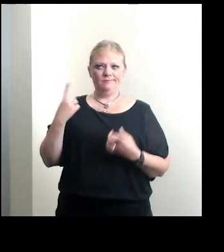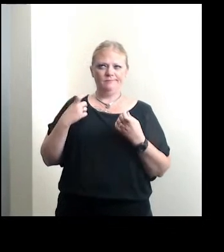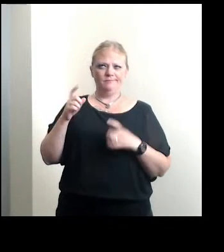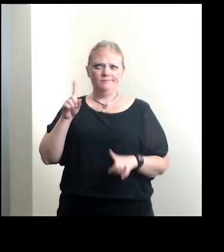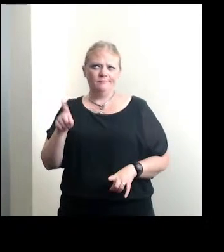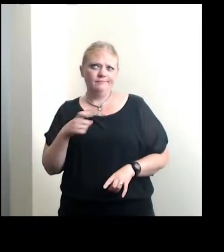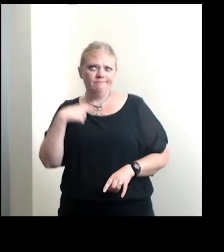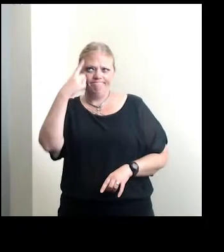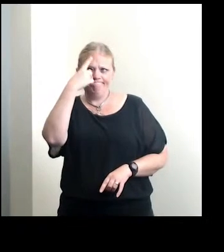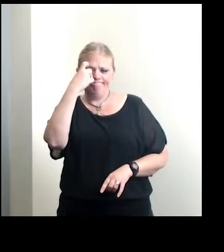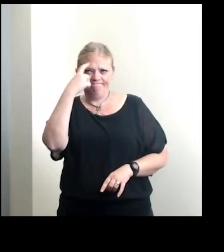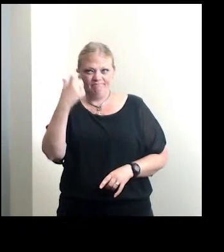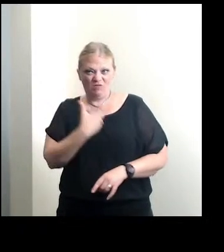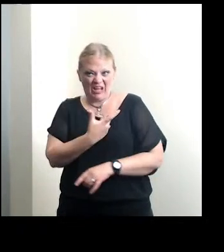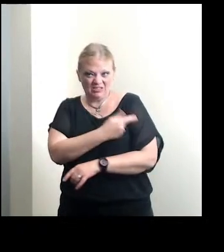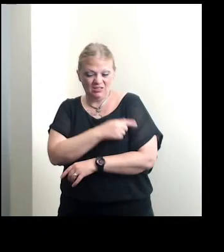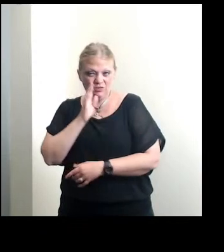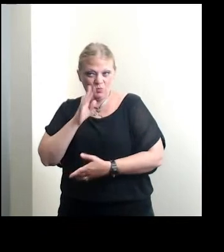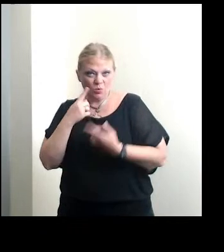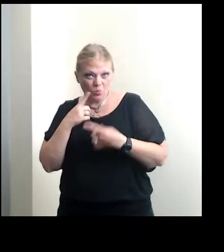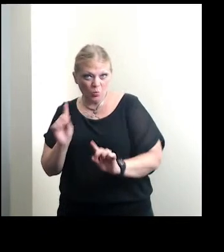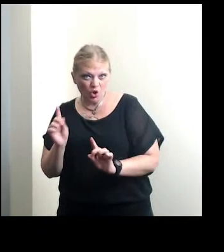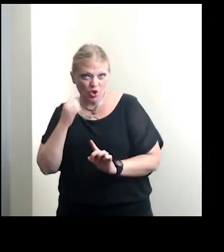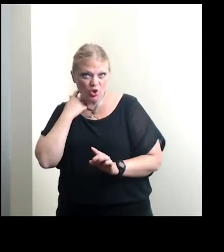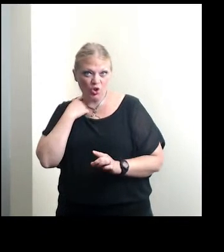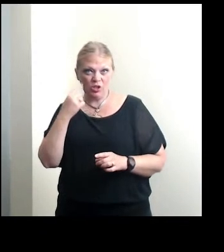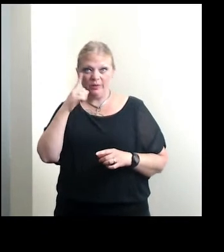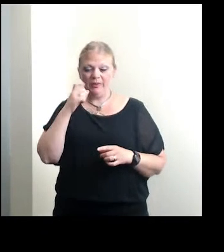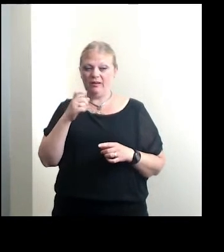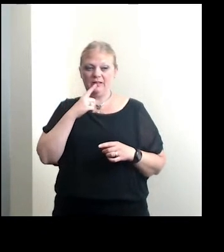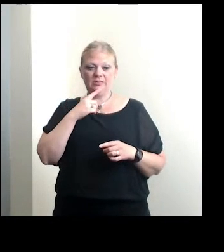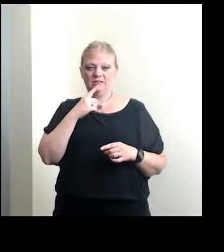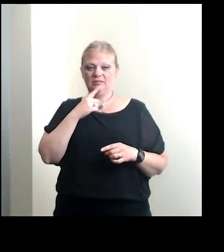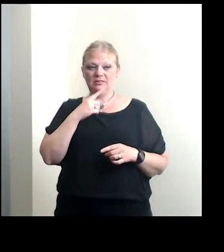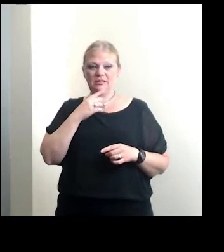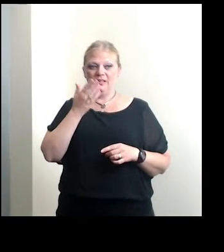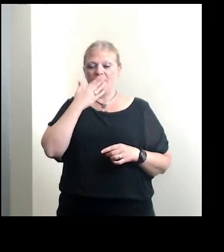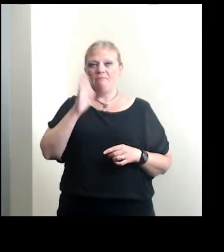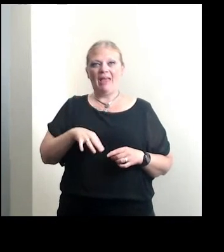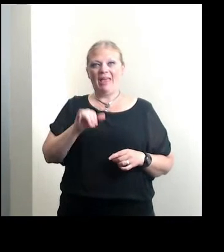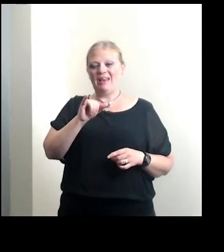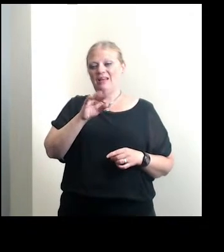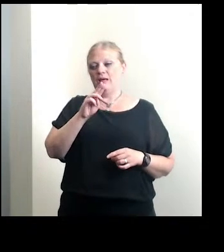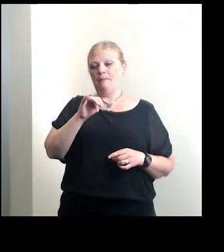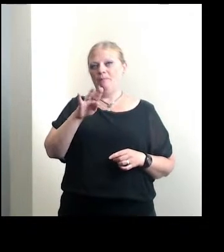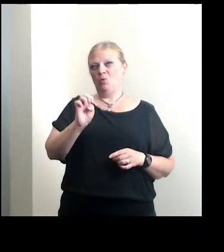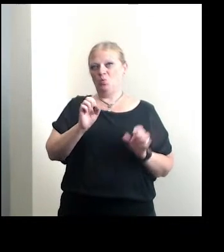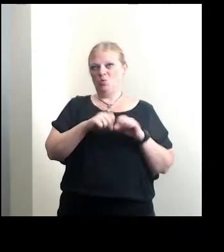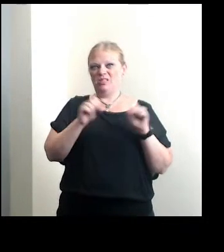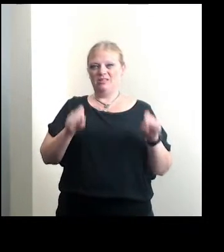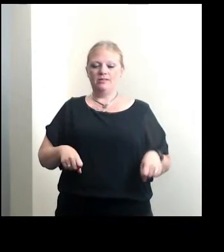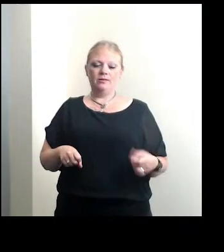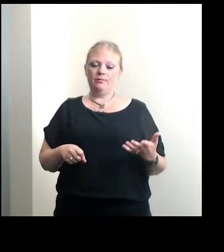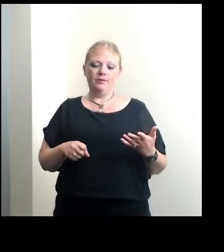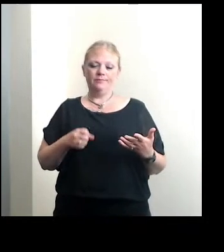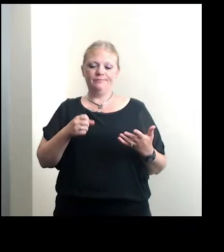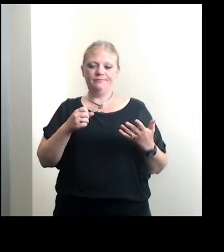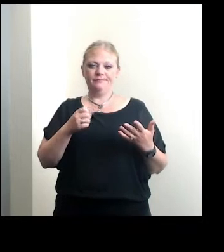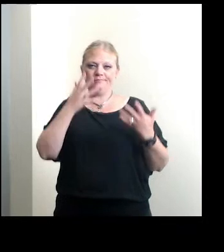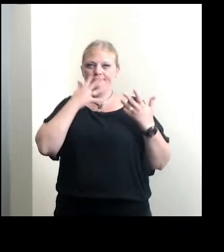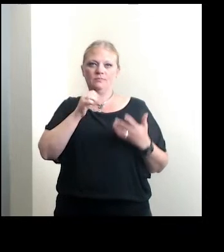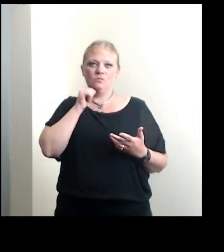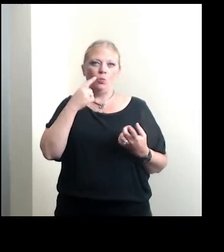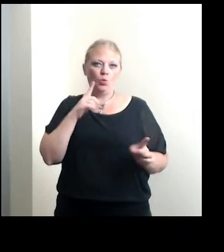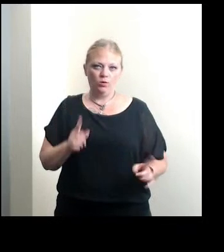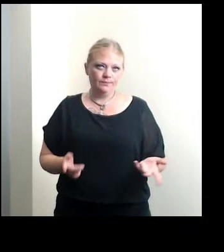the vaccine would work with his lower suppressed immune system. And unfortunately, it didn't. But it just goes